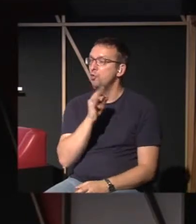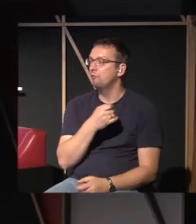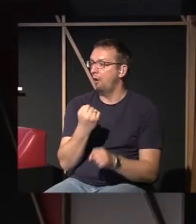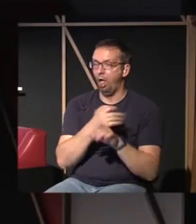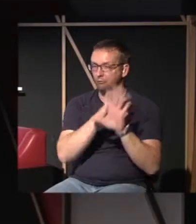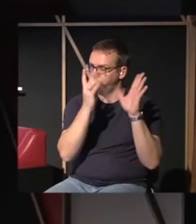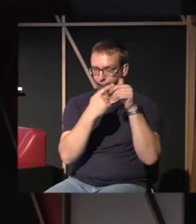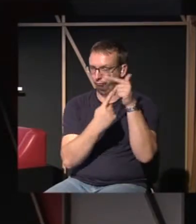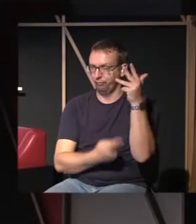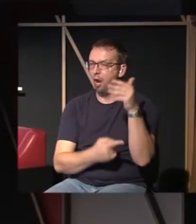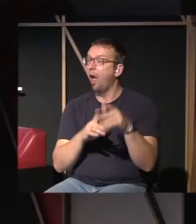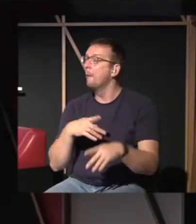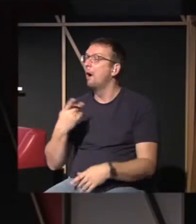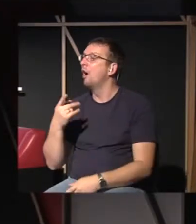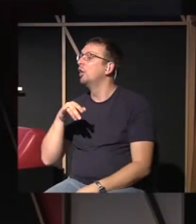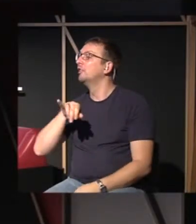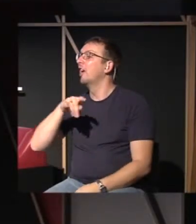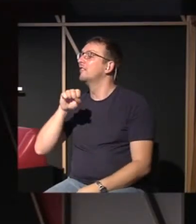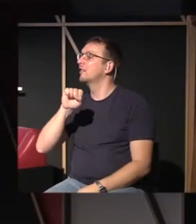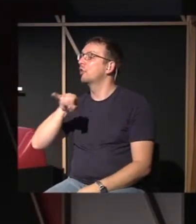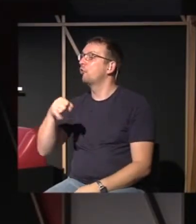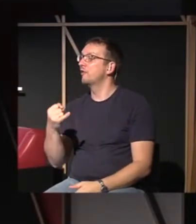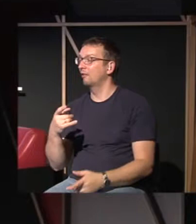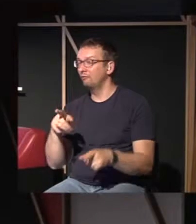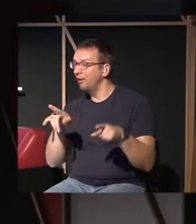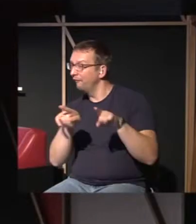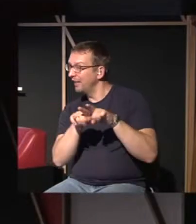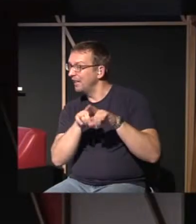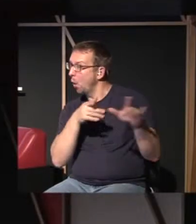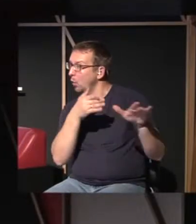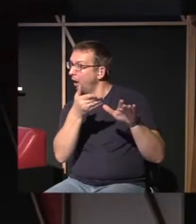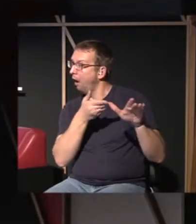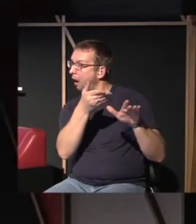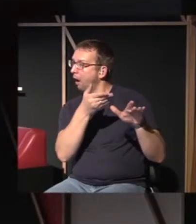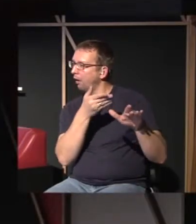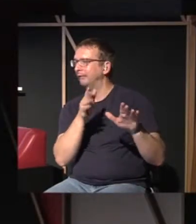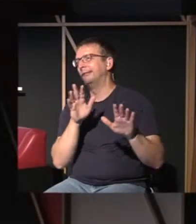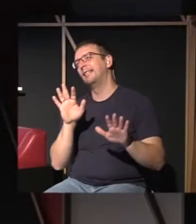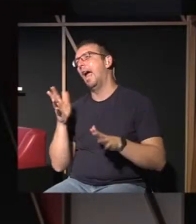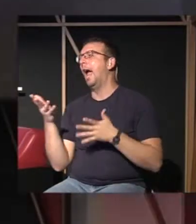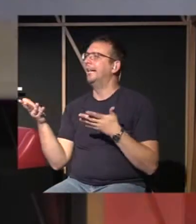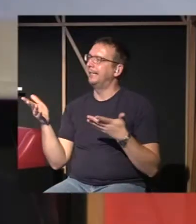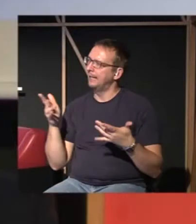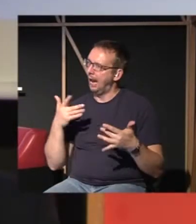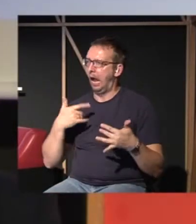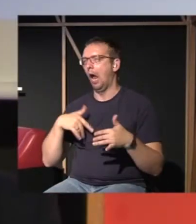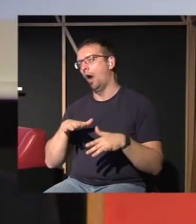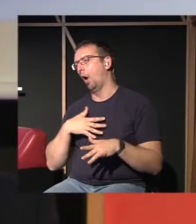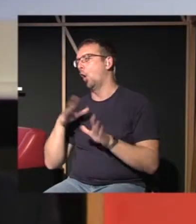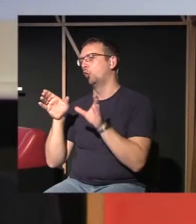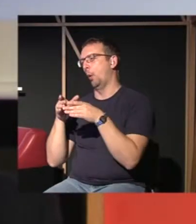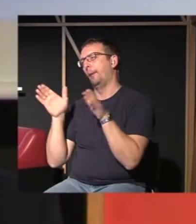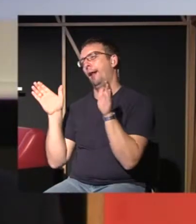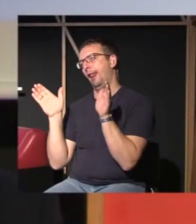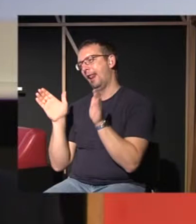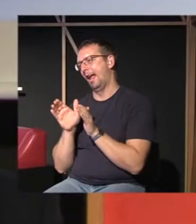Johnstone? Obviously, it's clubs at quite different ends of the spectrum. So, slightly smaller crowd at St Johnstone. The biggest challenge that